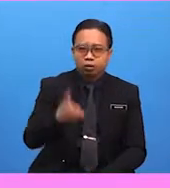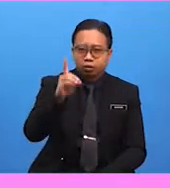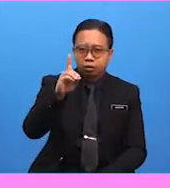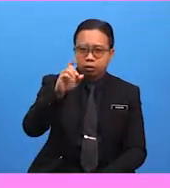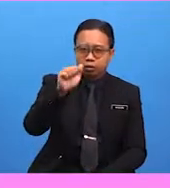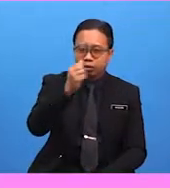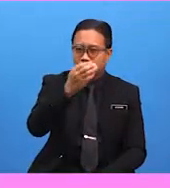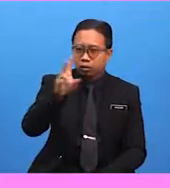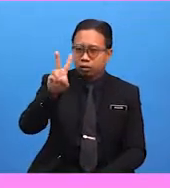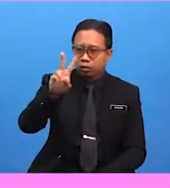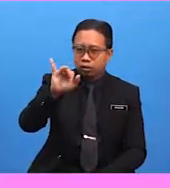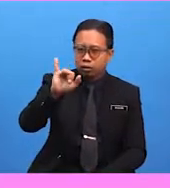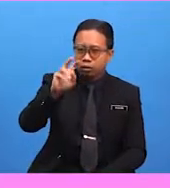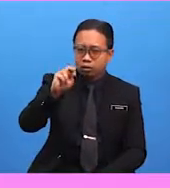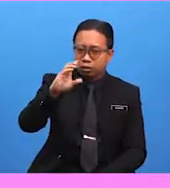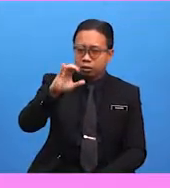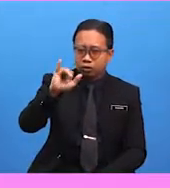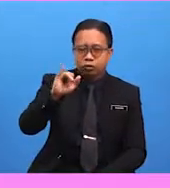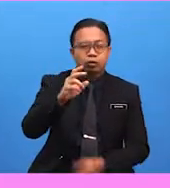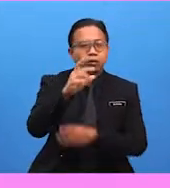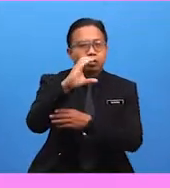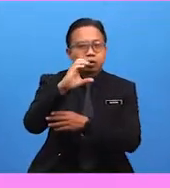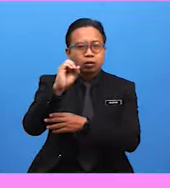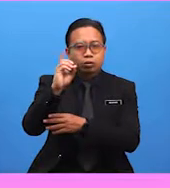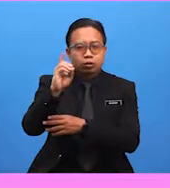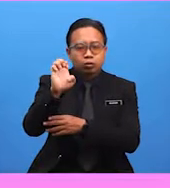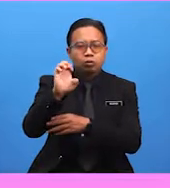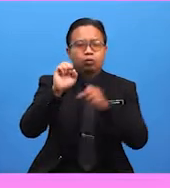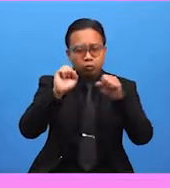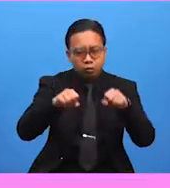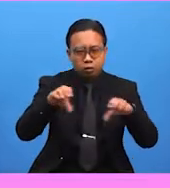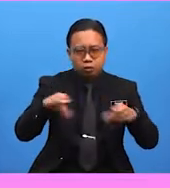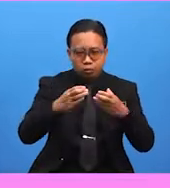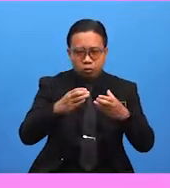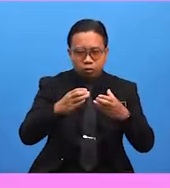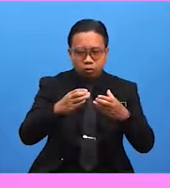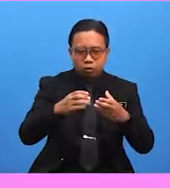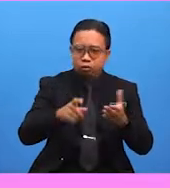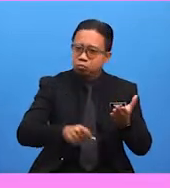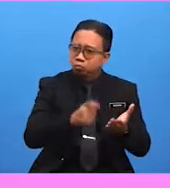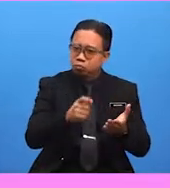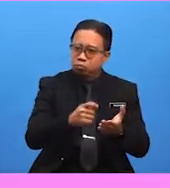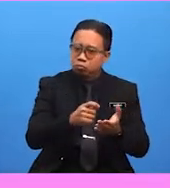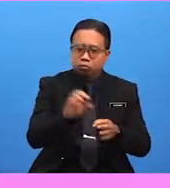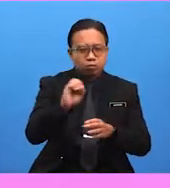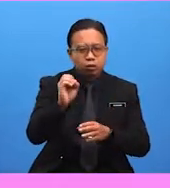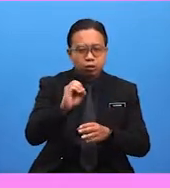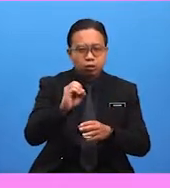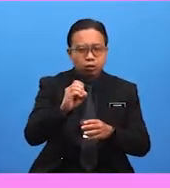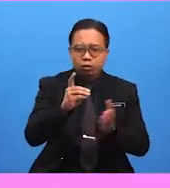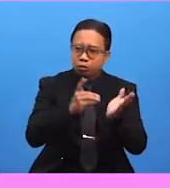Vinci that can even perform a surgery without the need for you to be